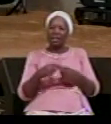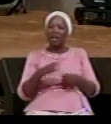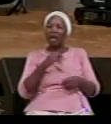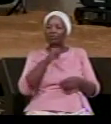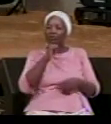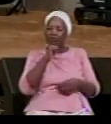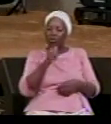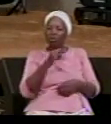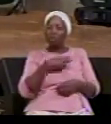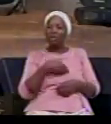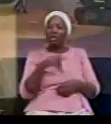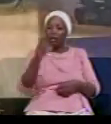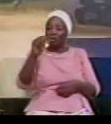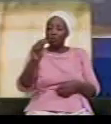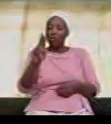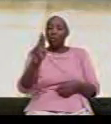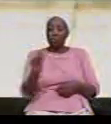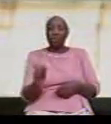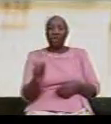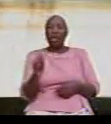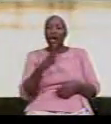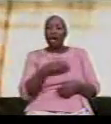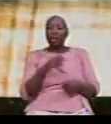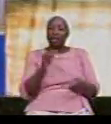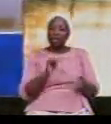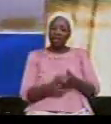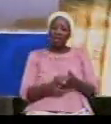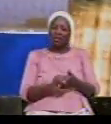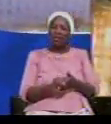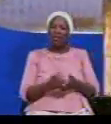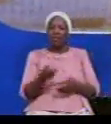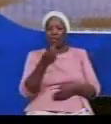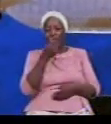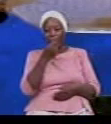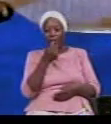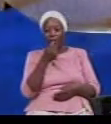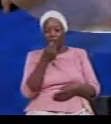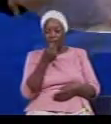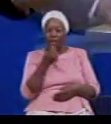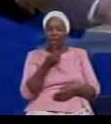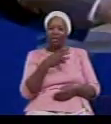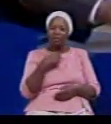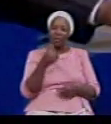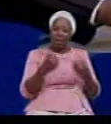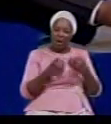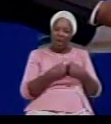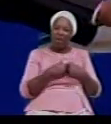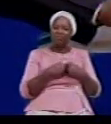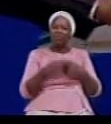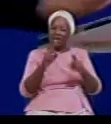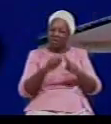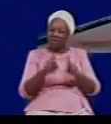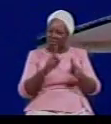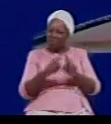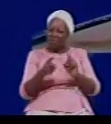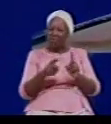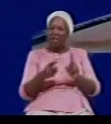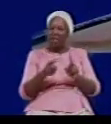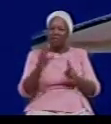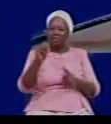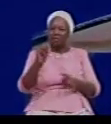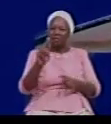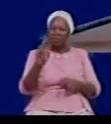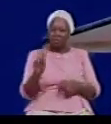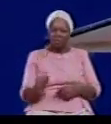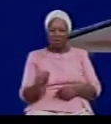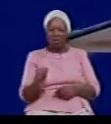Nuts are part of the fruit. There is groundnut, there is the almond, and you have all the other nuts there, and